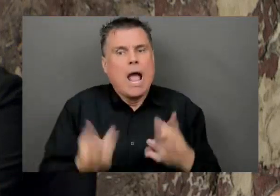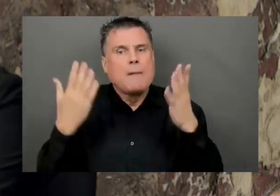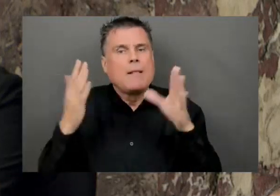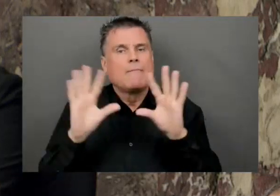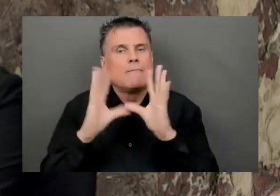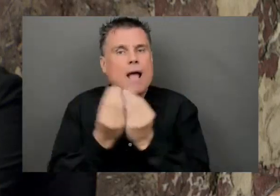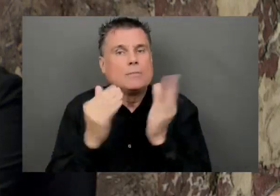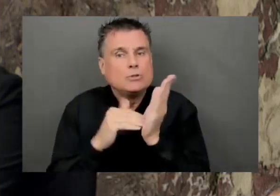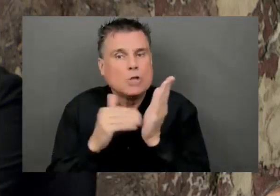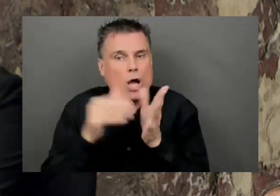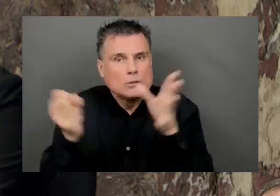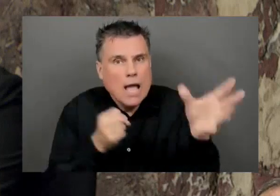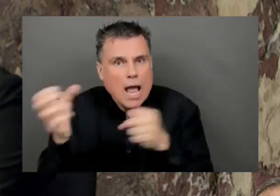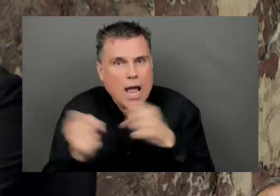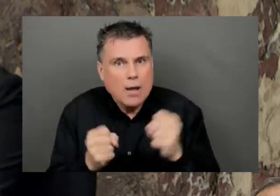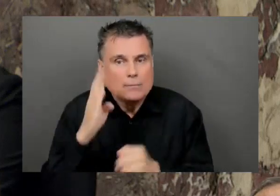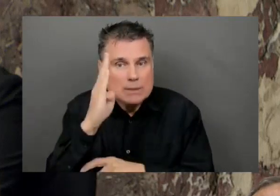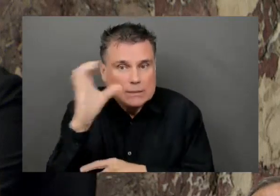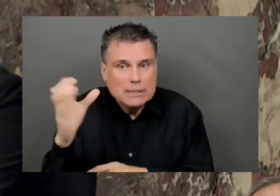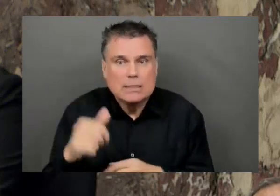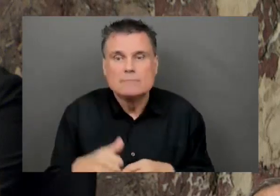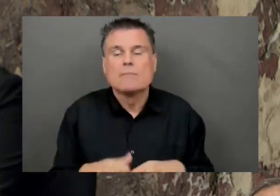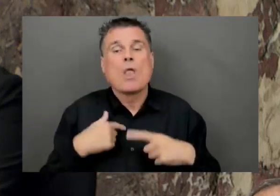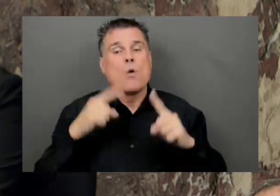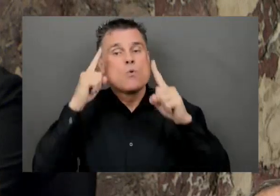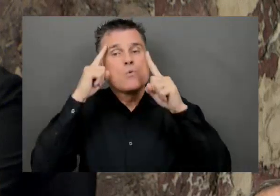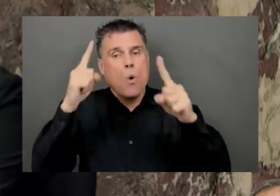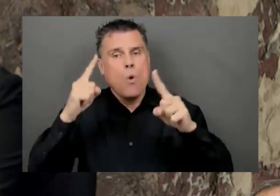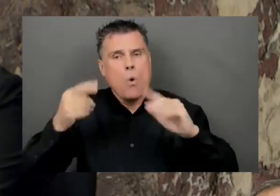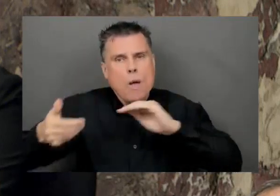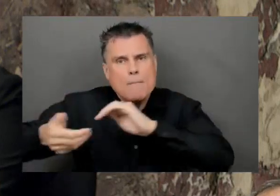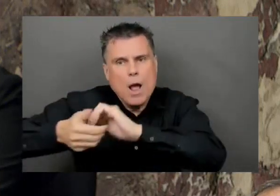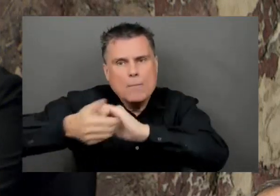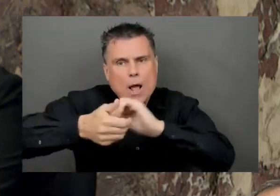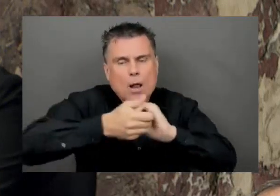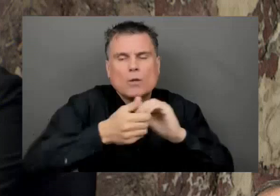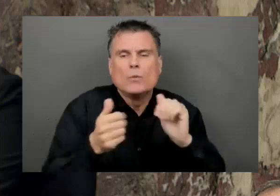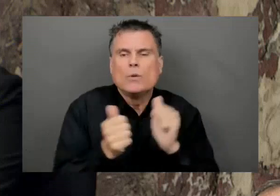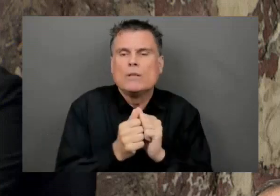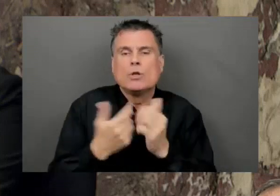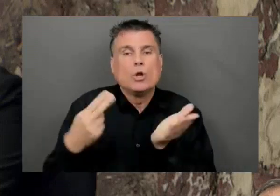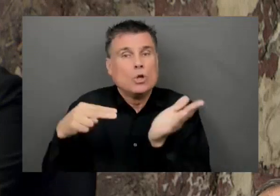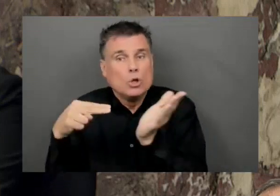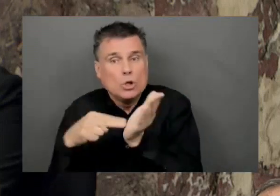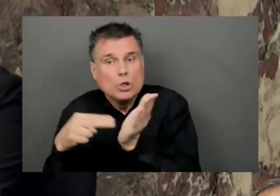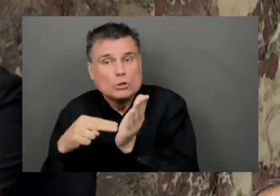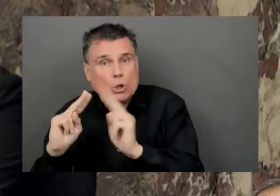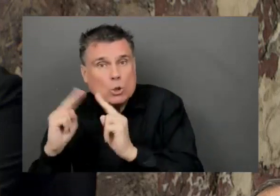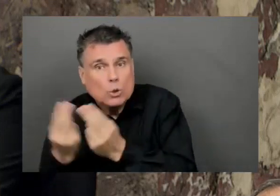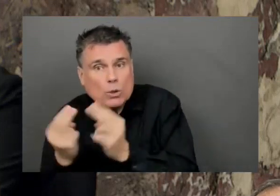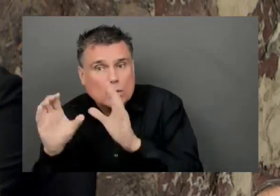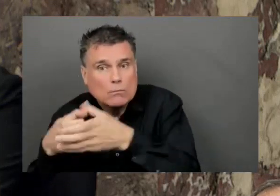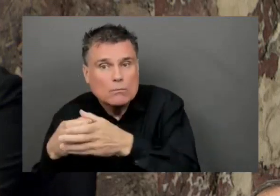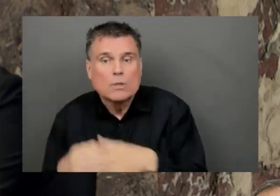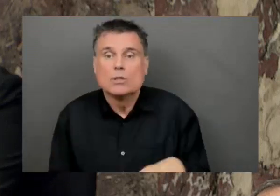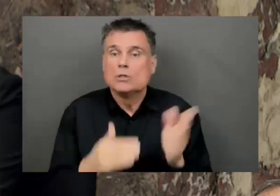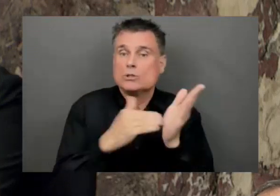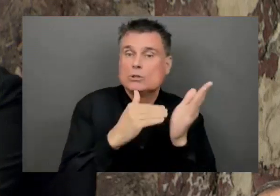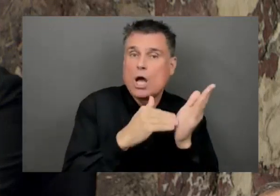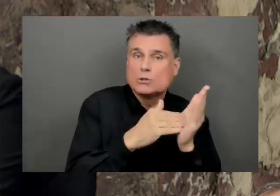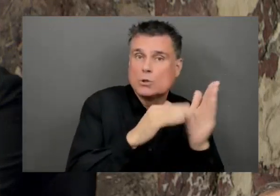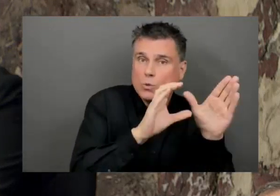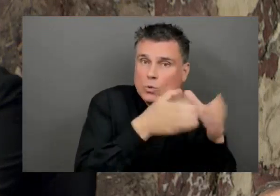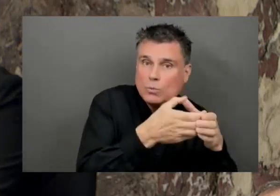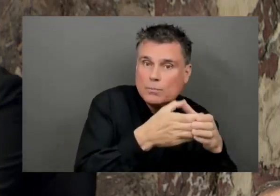with the BC Nurses Union, which we are doing in a North American leading program to hire nurses and